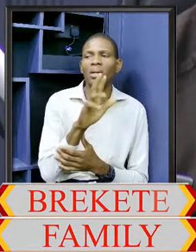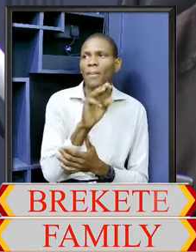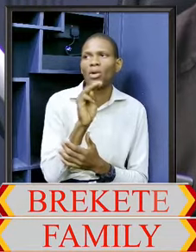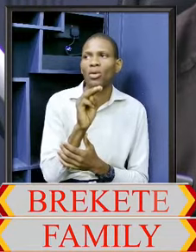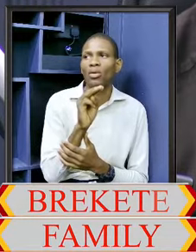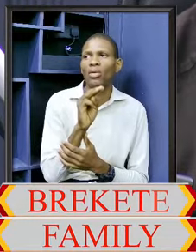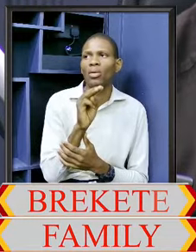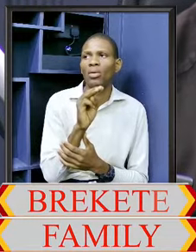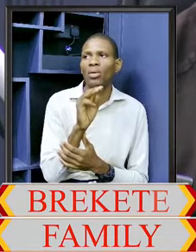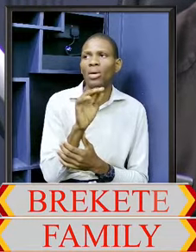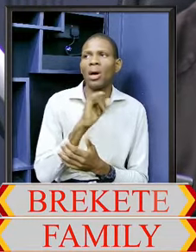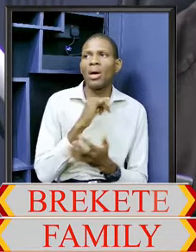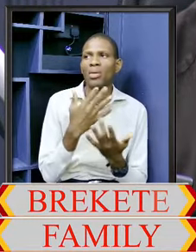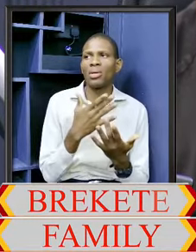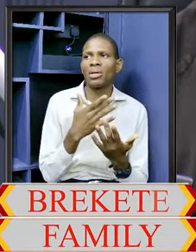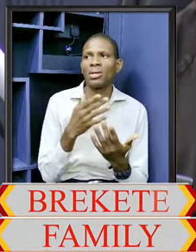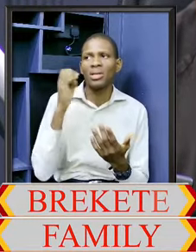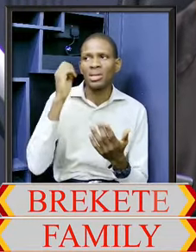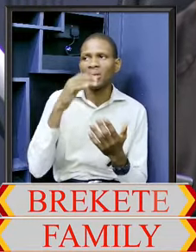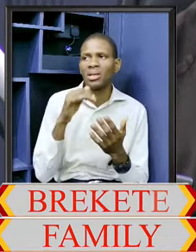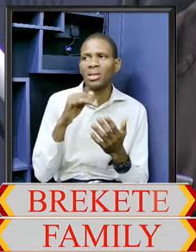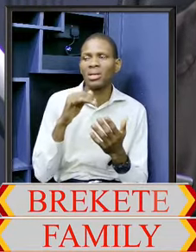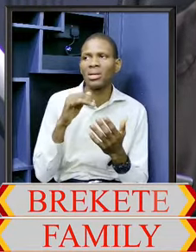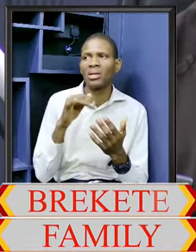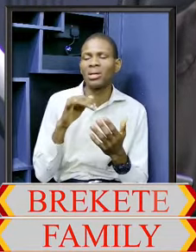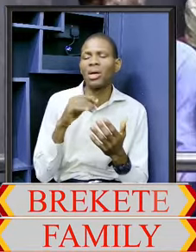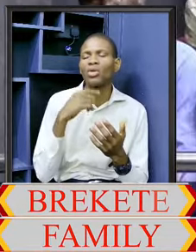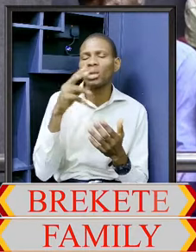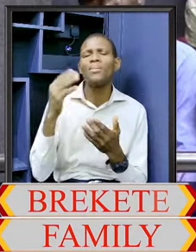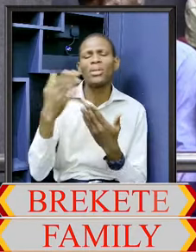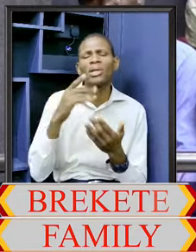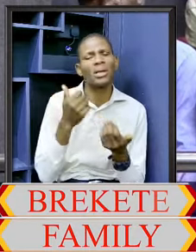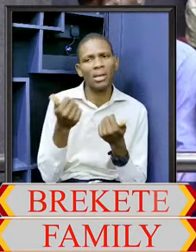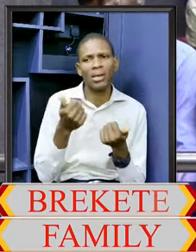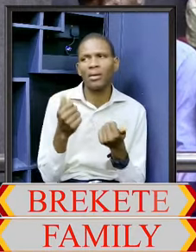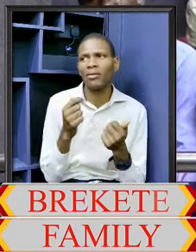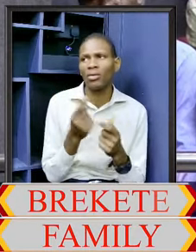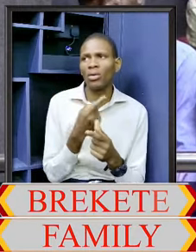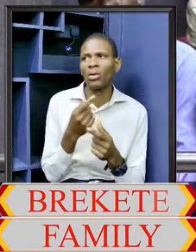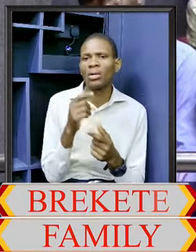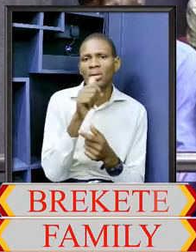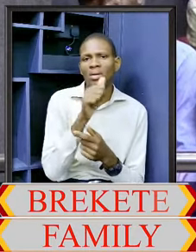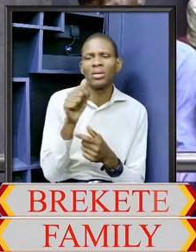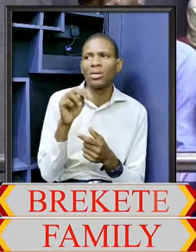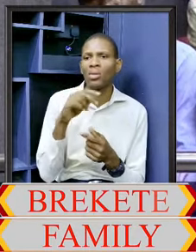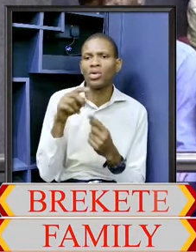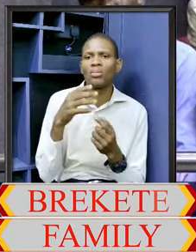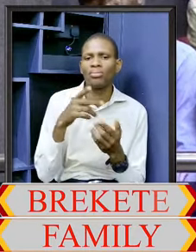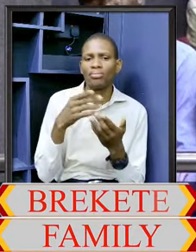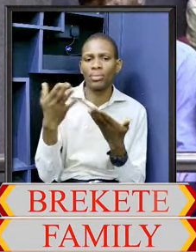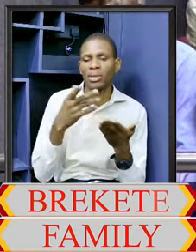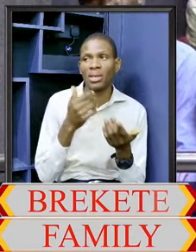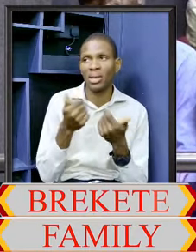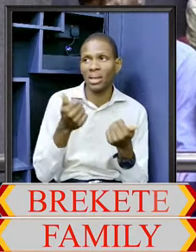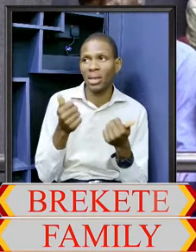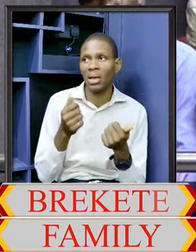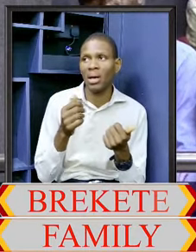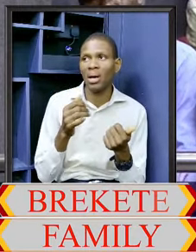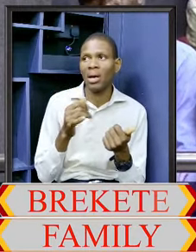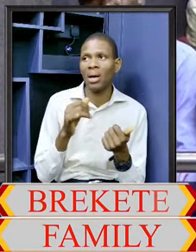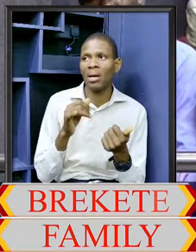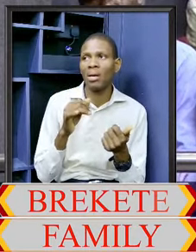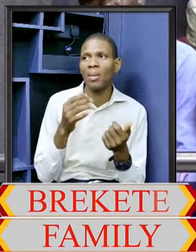$3 million. So I now wait. And I said that, no, I said, okay, bring the car. Aaron, bring the car. When you bring the car,